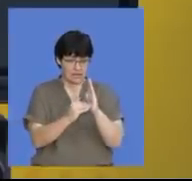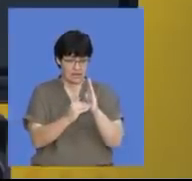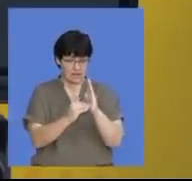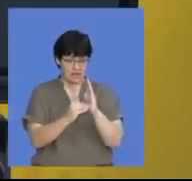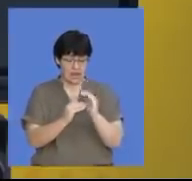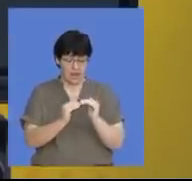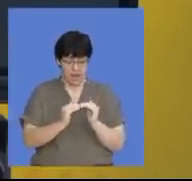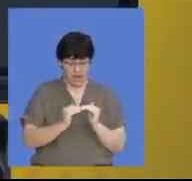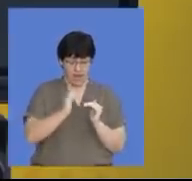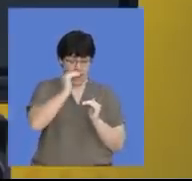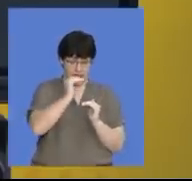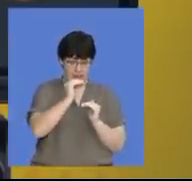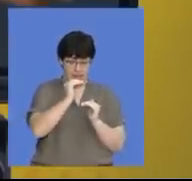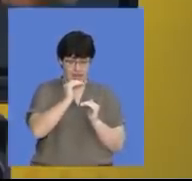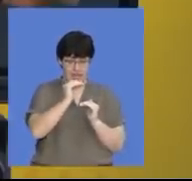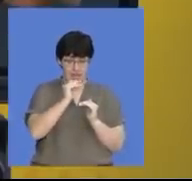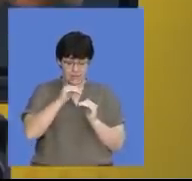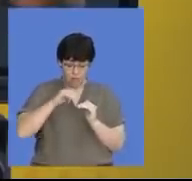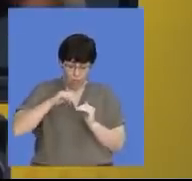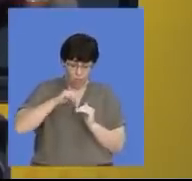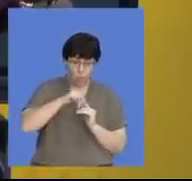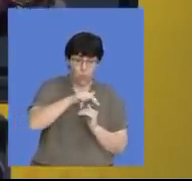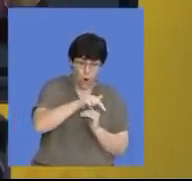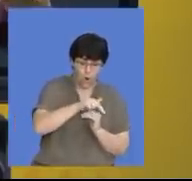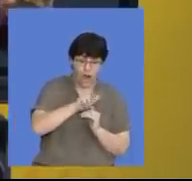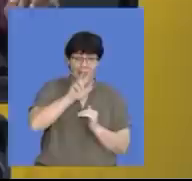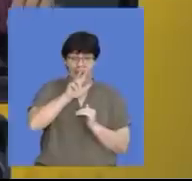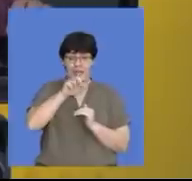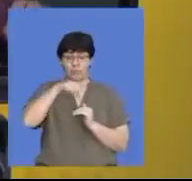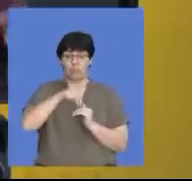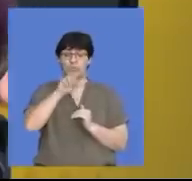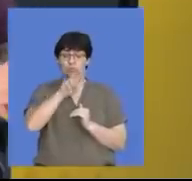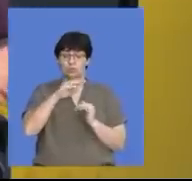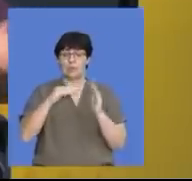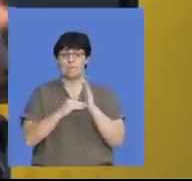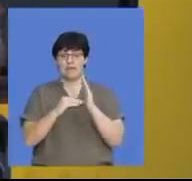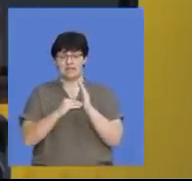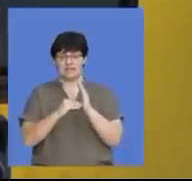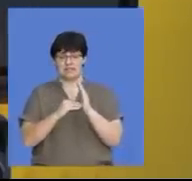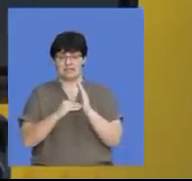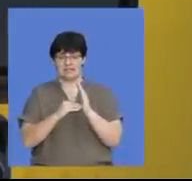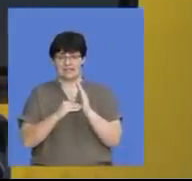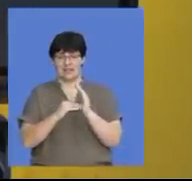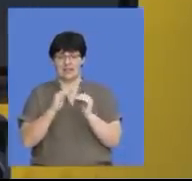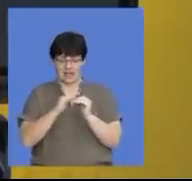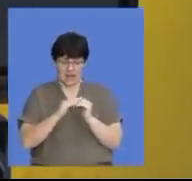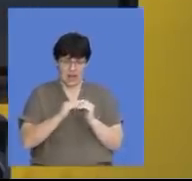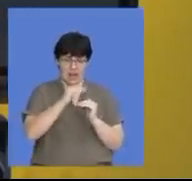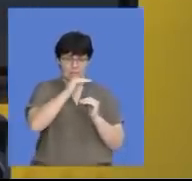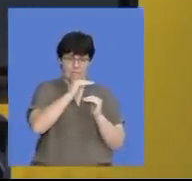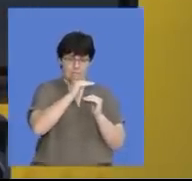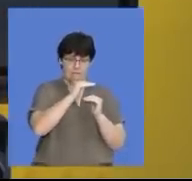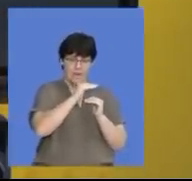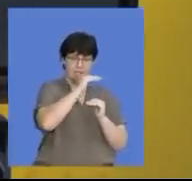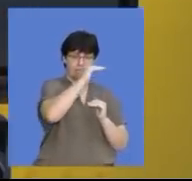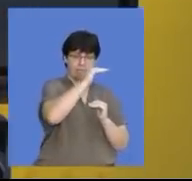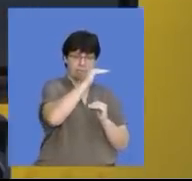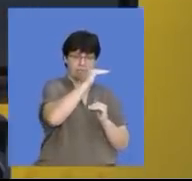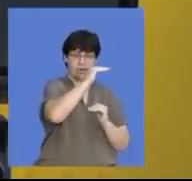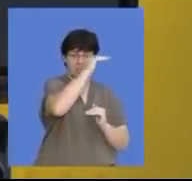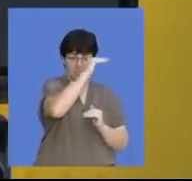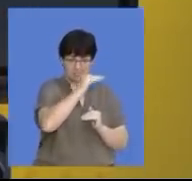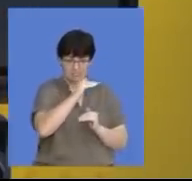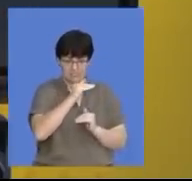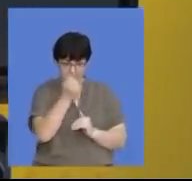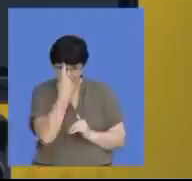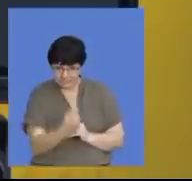in height, I must walk a distance of 8.2 meters for the gradient to increase as much.